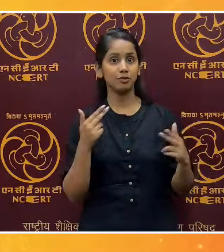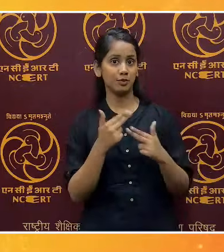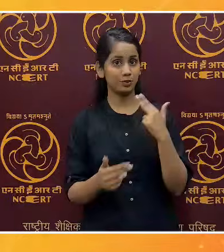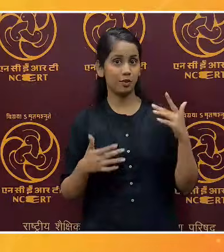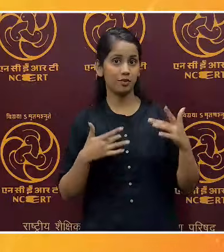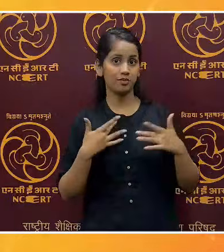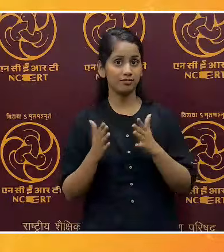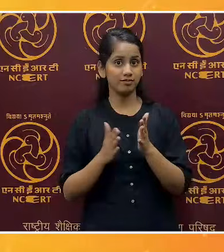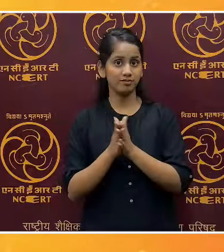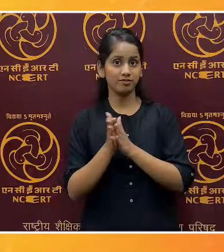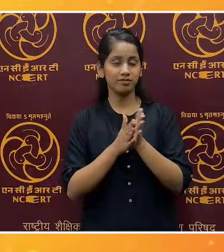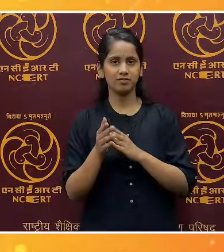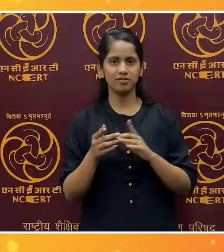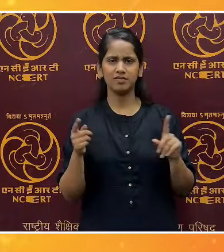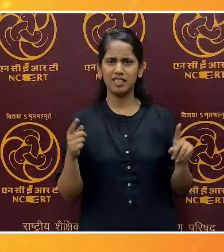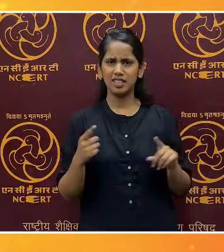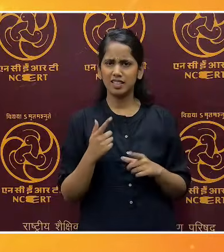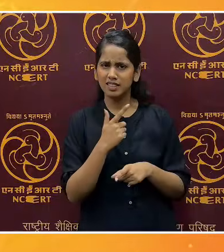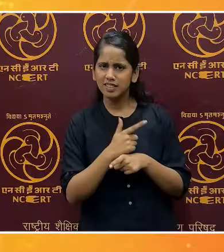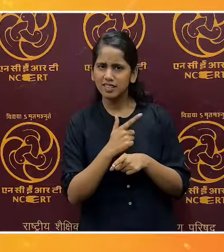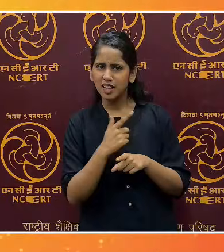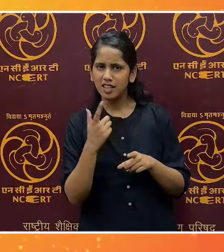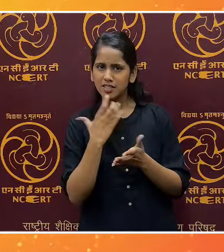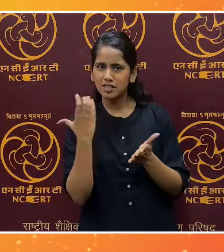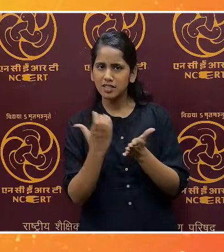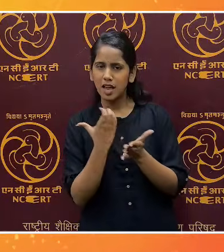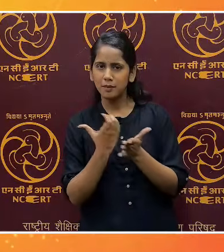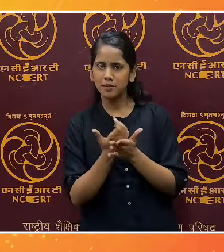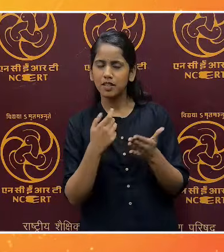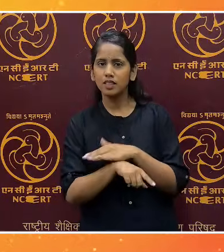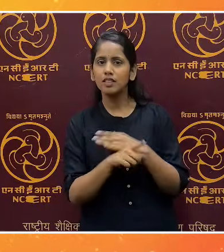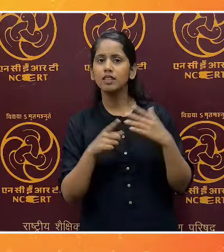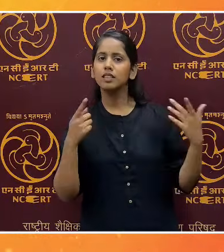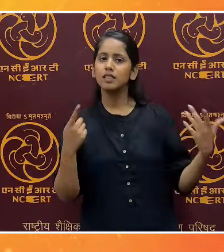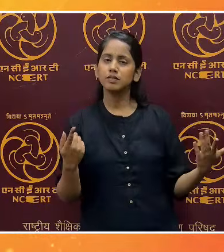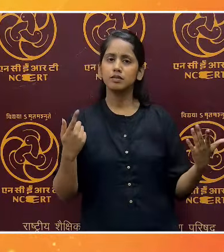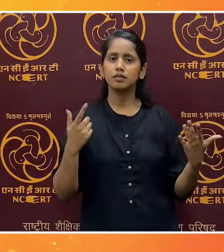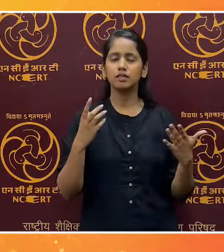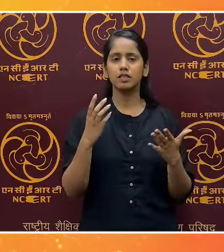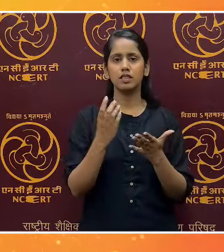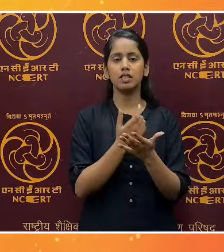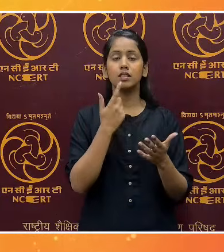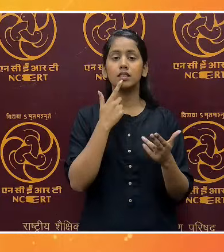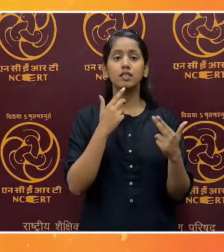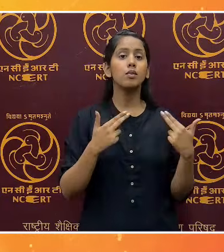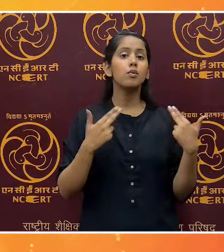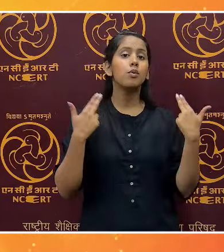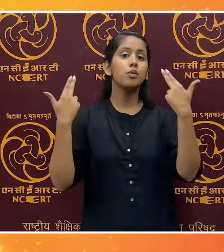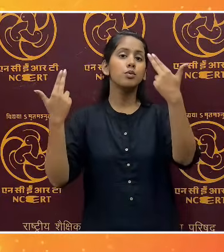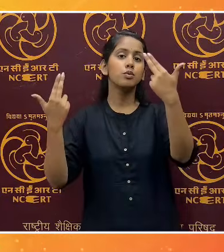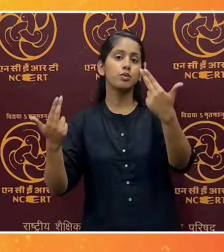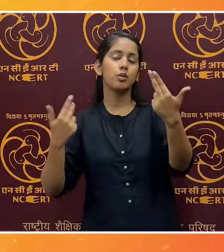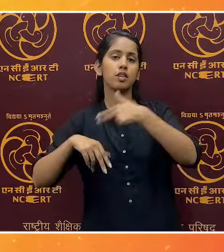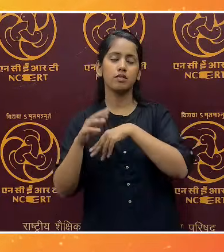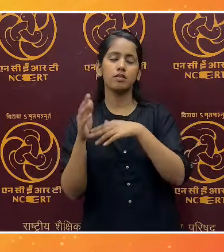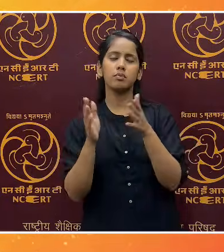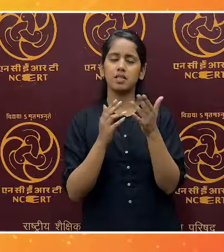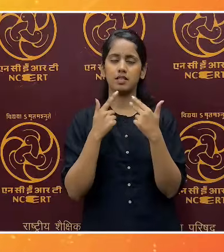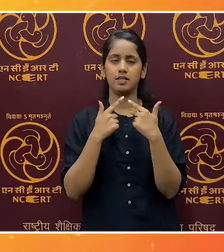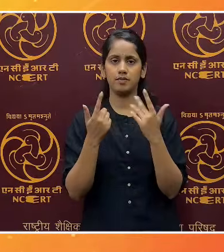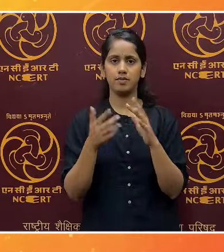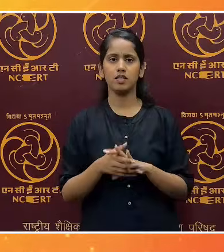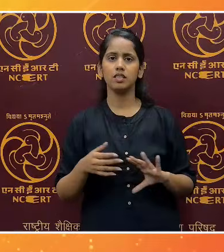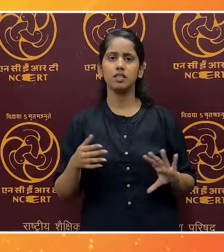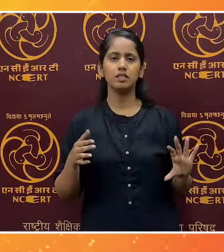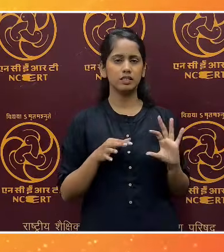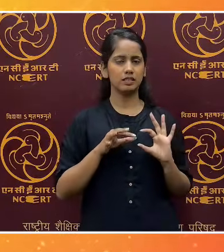this teacher is actually teaching a chapter, and she is telling it in story format. Yes. Ma'am, I can